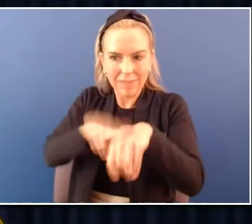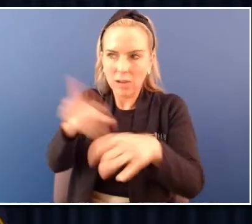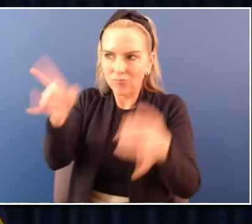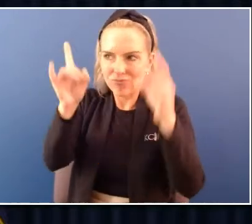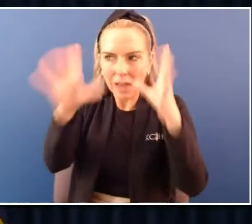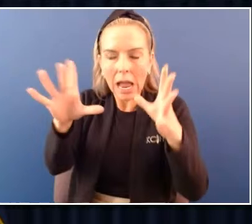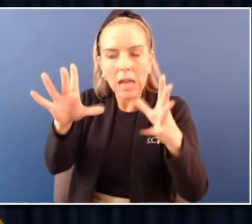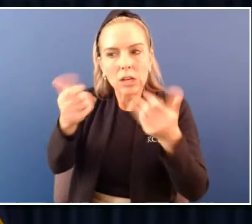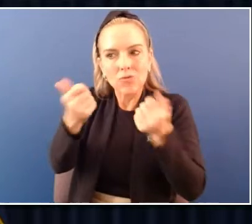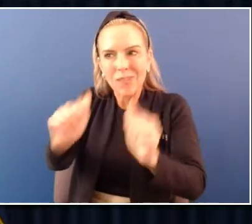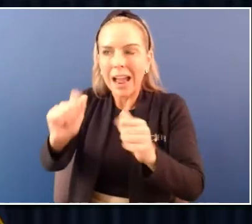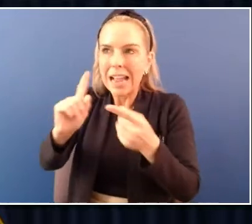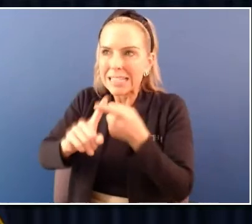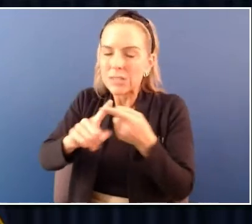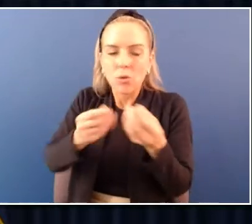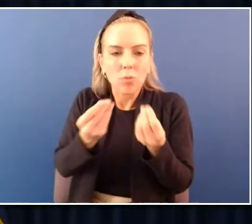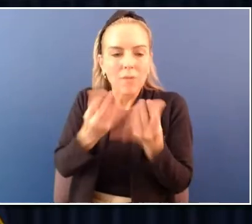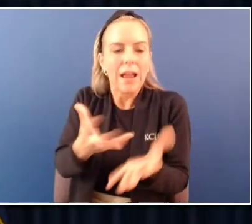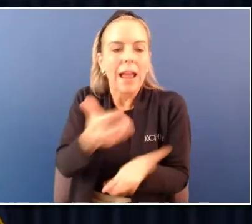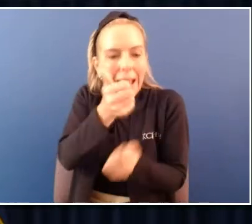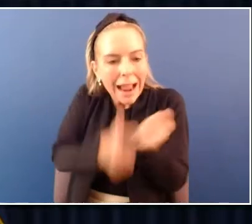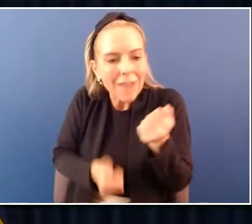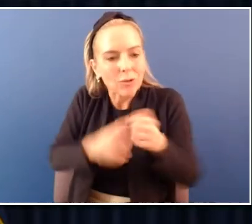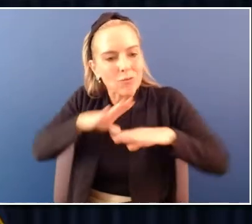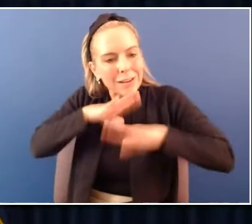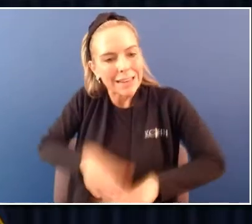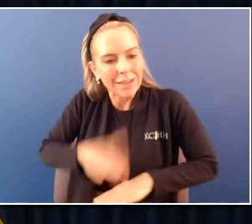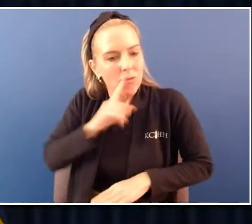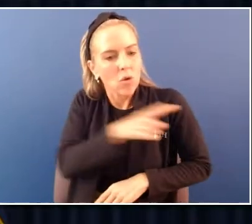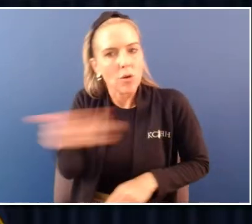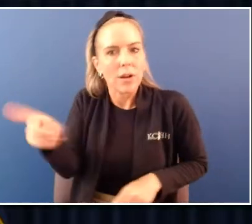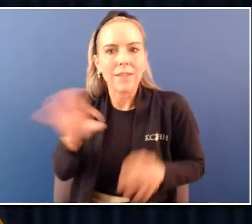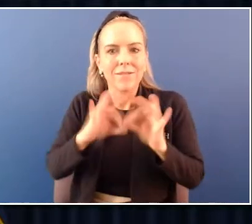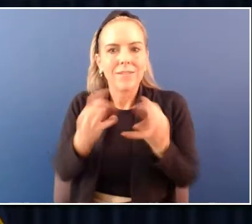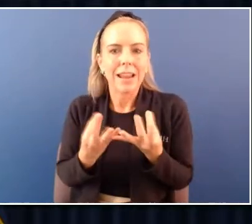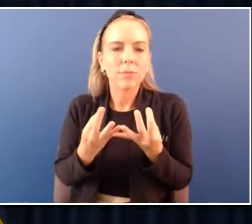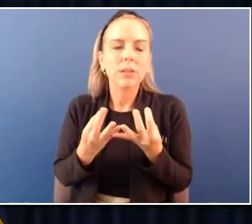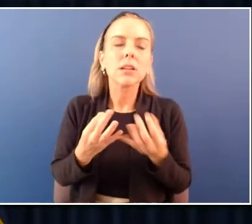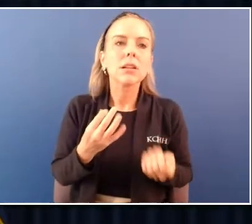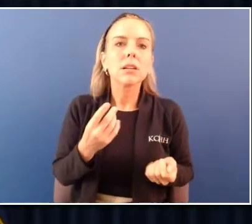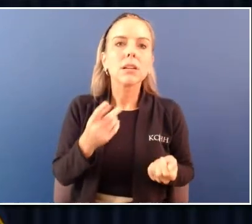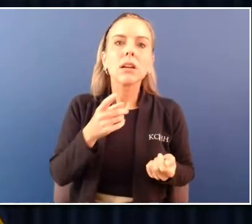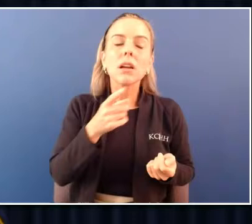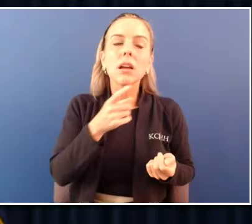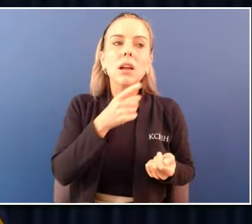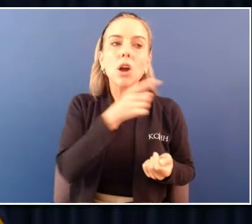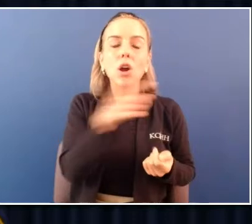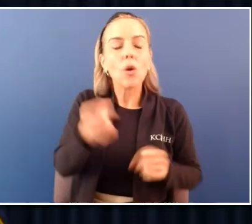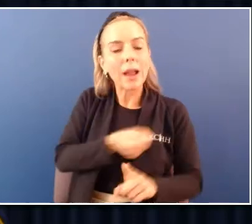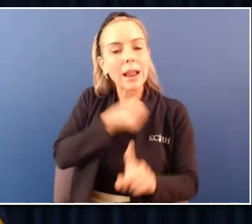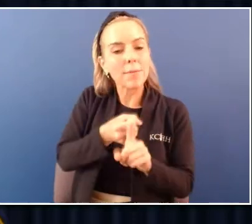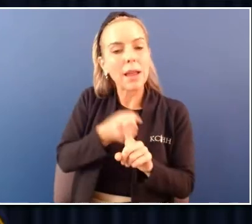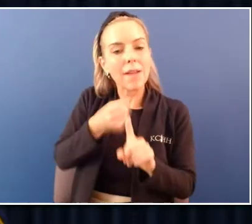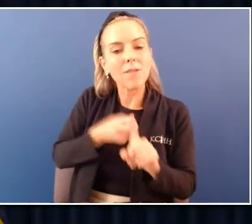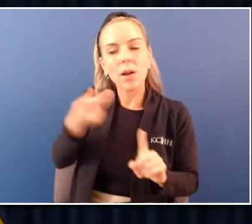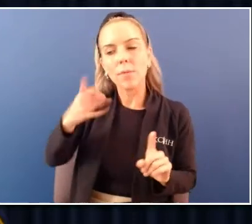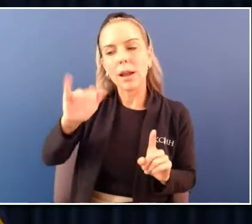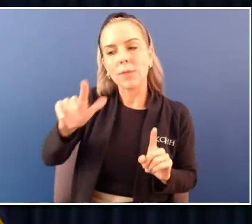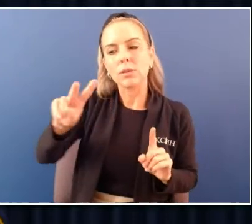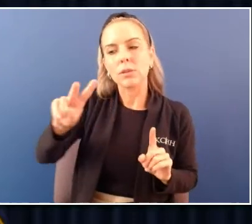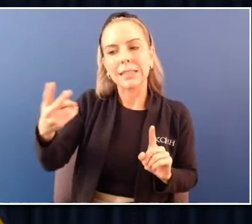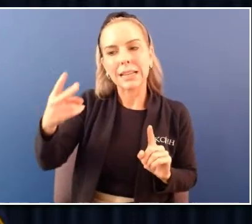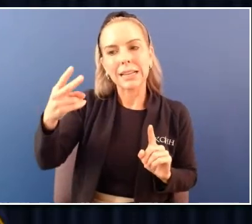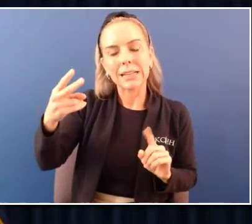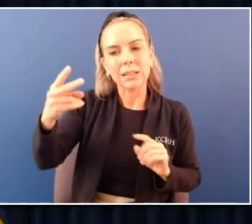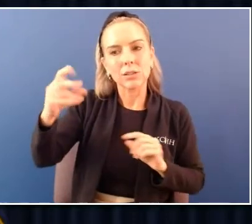to provide every bit of relief for our families. Now, if you were impacted by the April 2nd storms, you were just